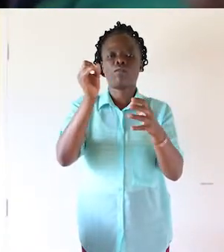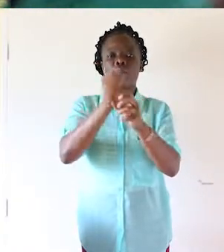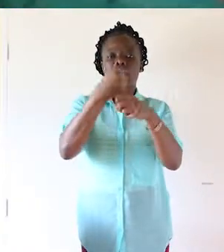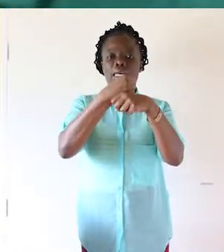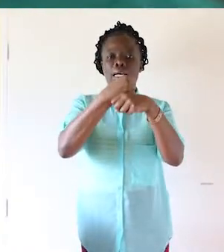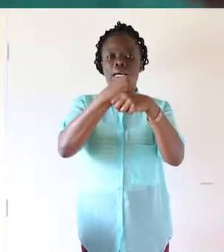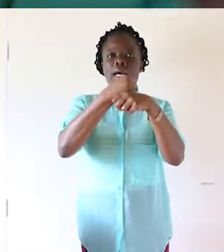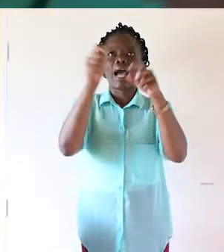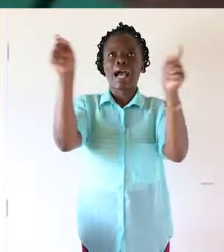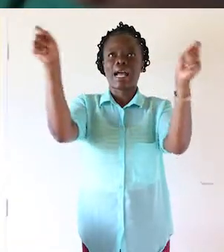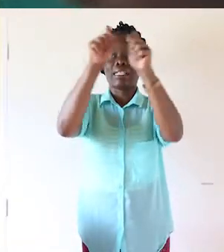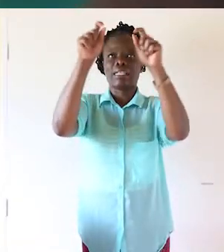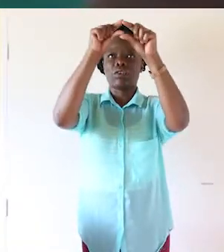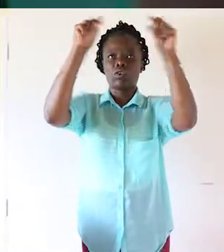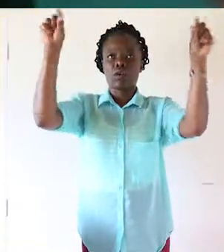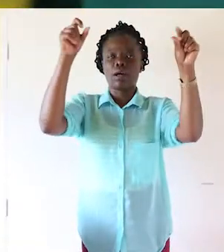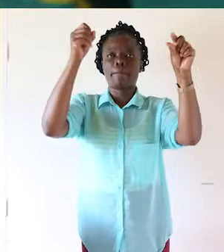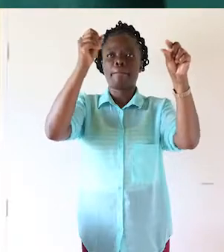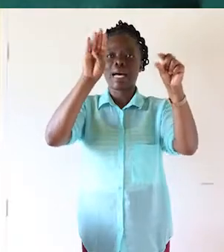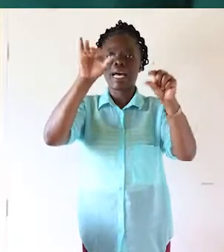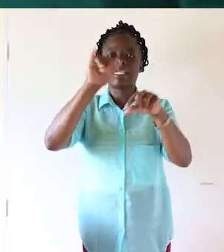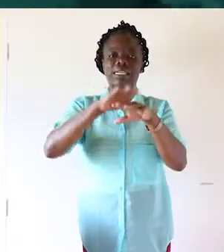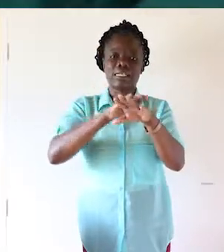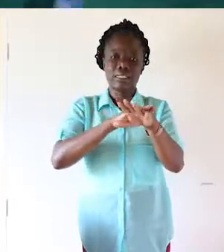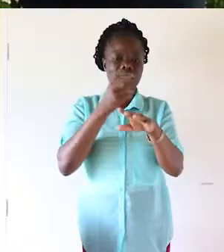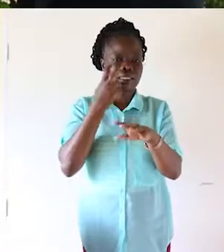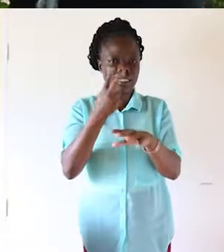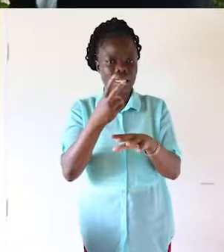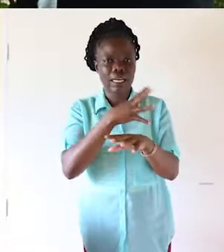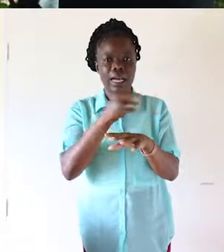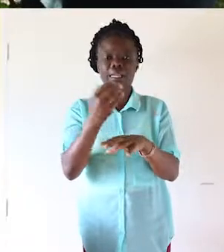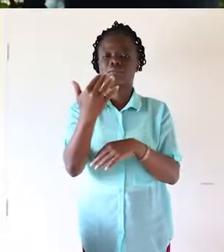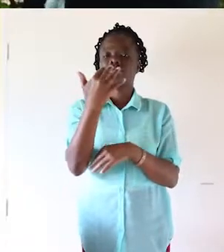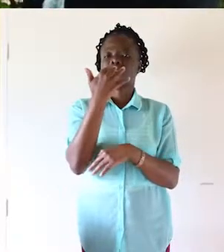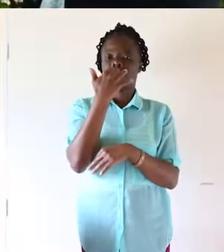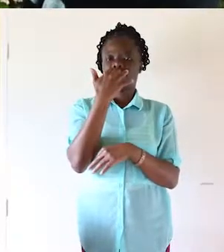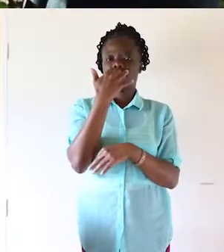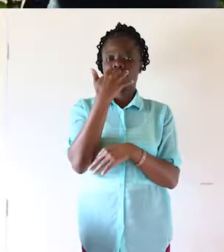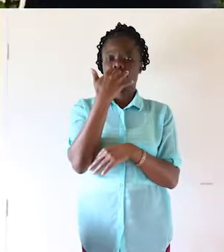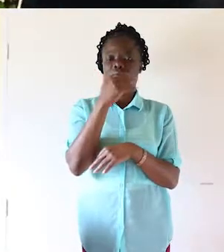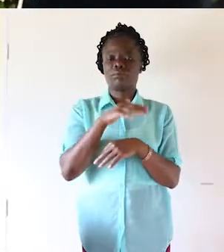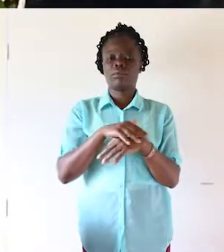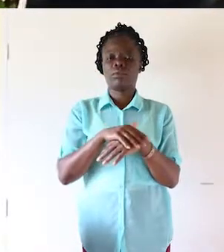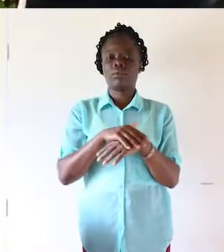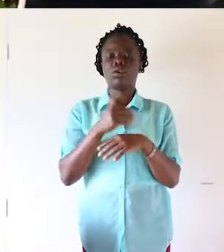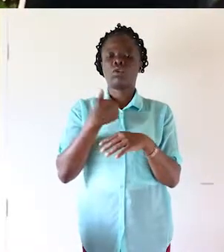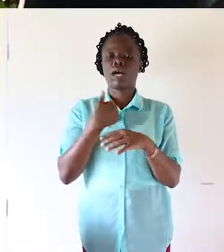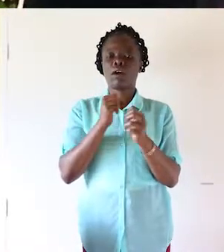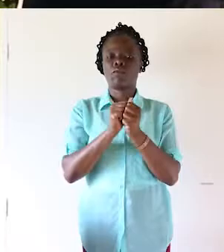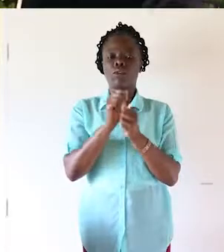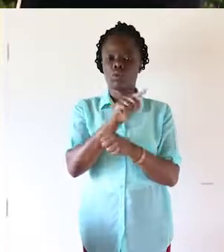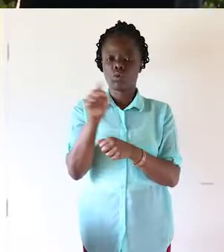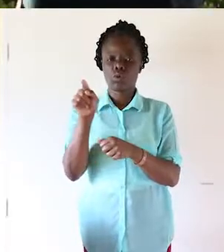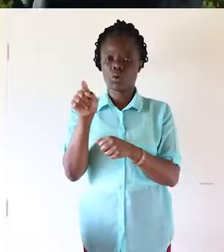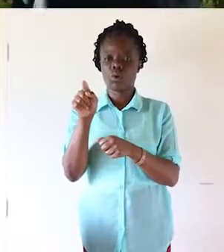making a curtain rod by touching, seeing, and smelling. So we have the tube